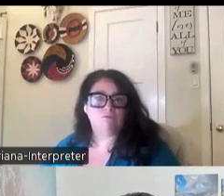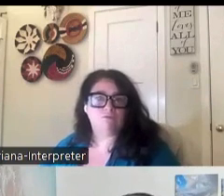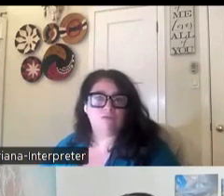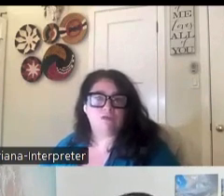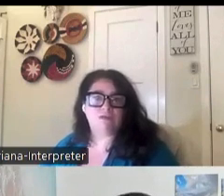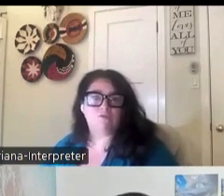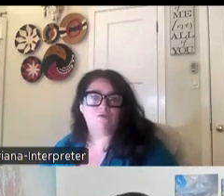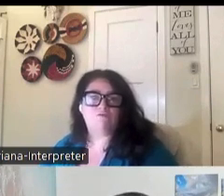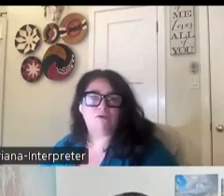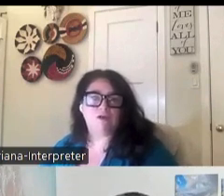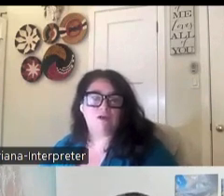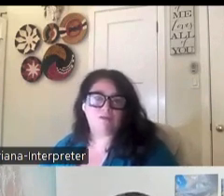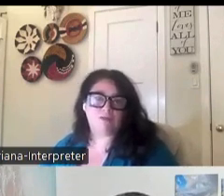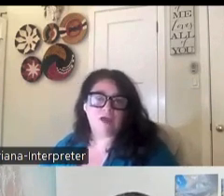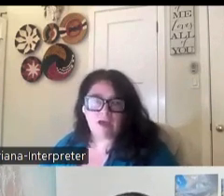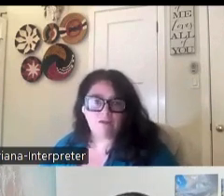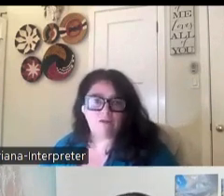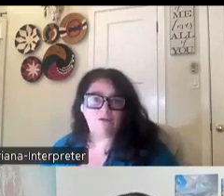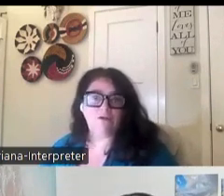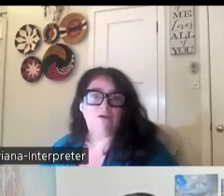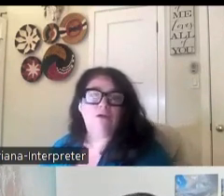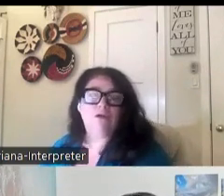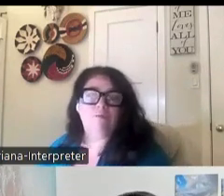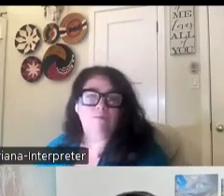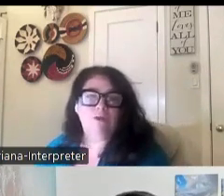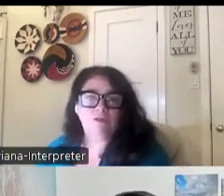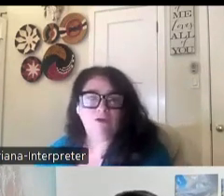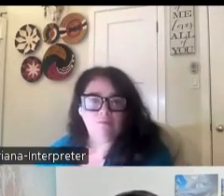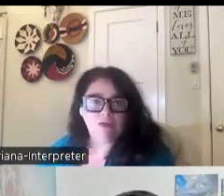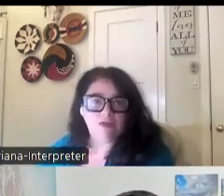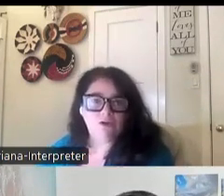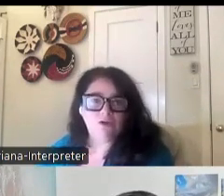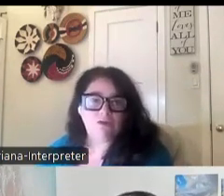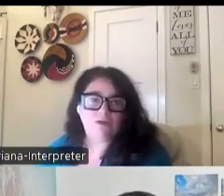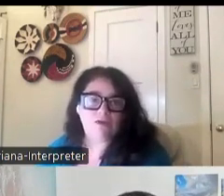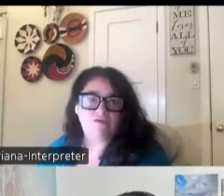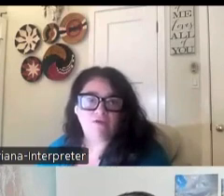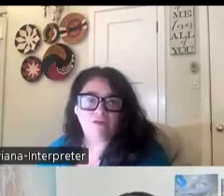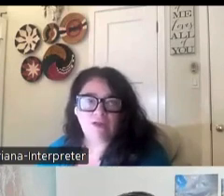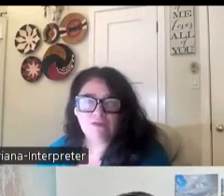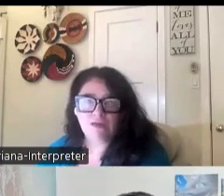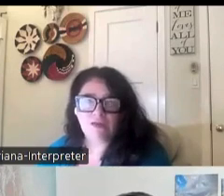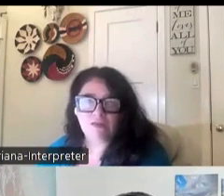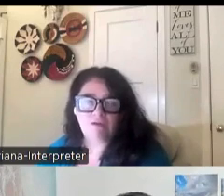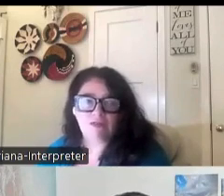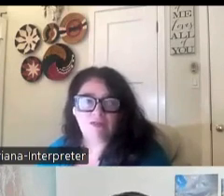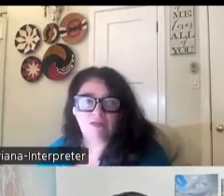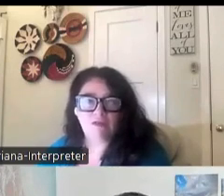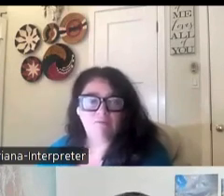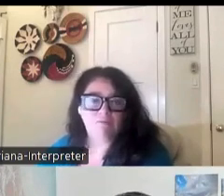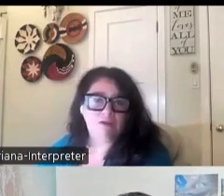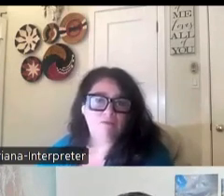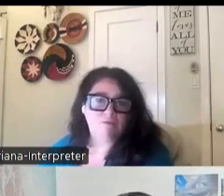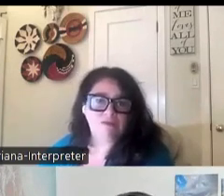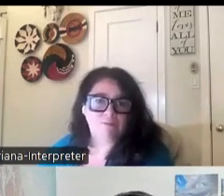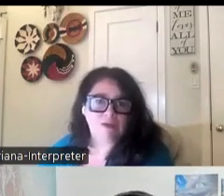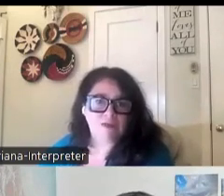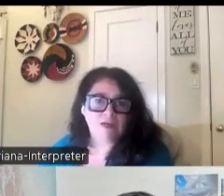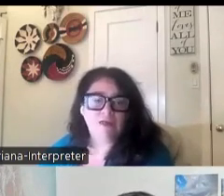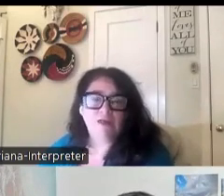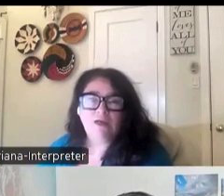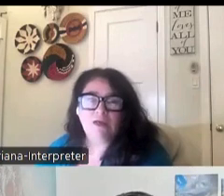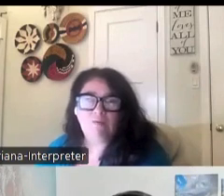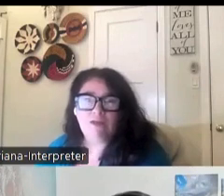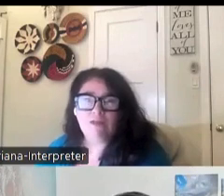marine inversion, so that temperature condition where temperatures increase vertically with height. That keeps a nice stable lid on